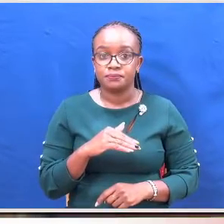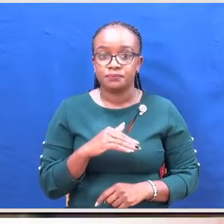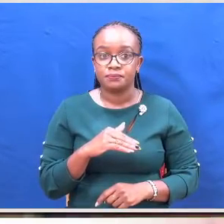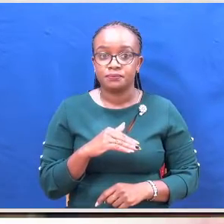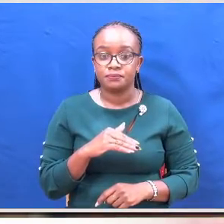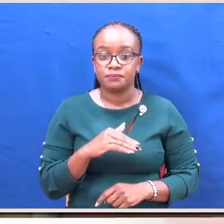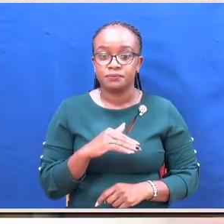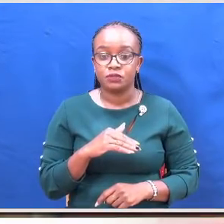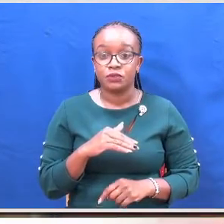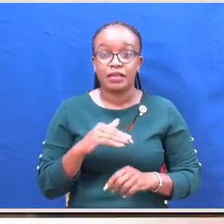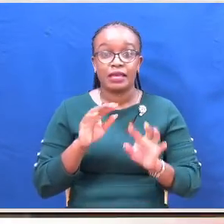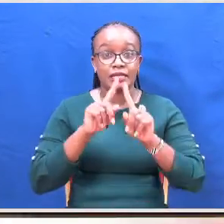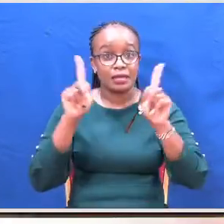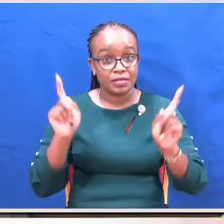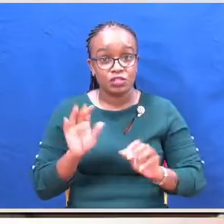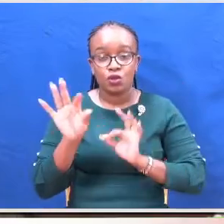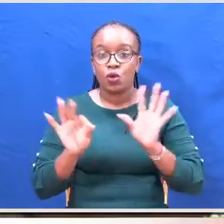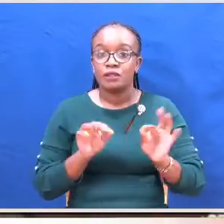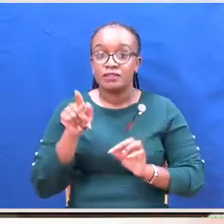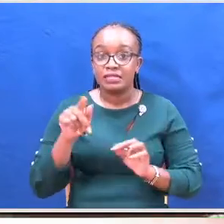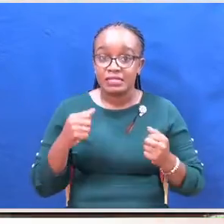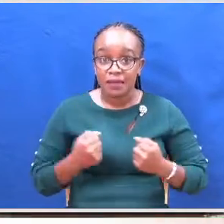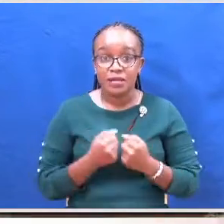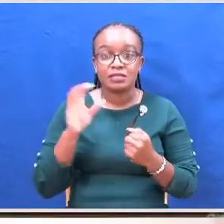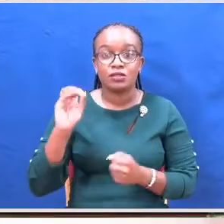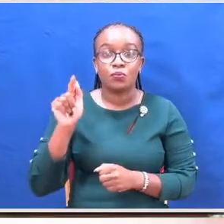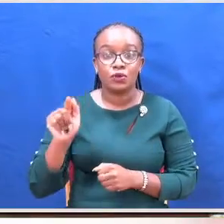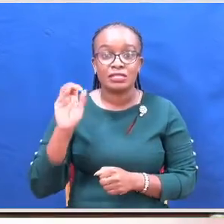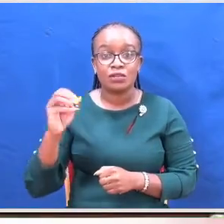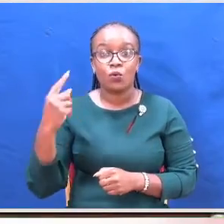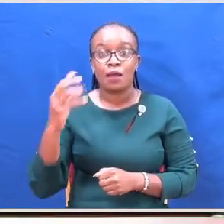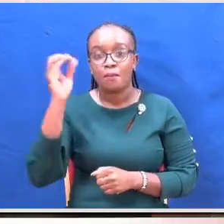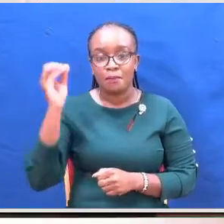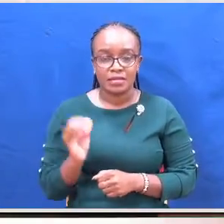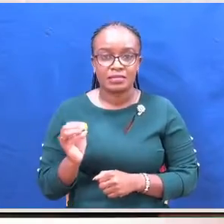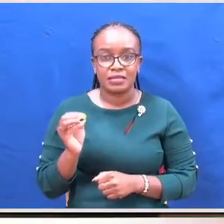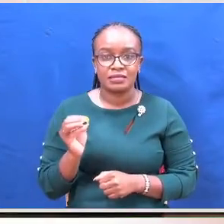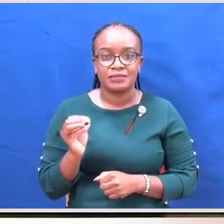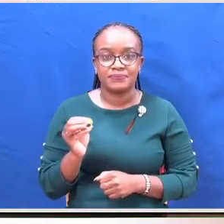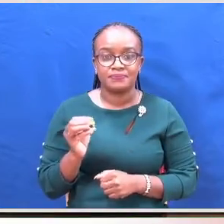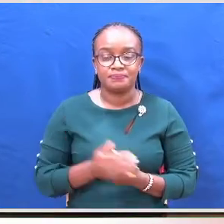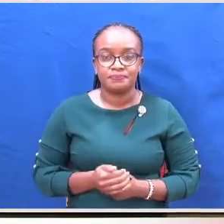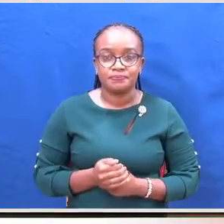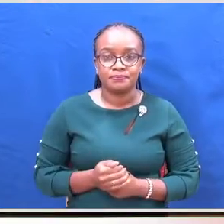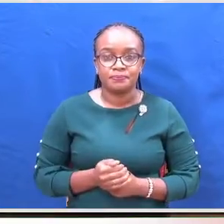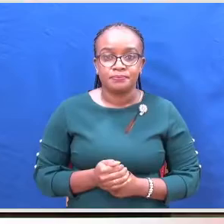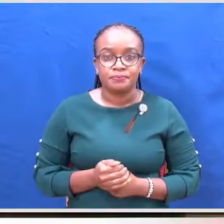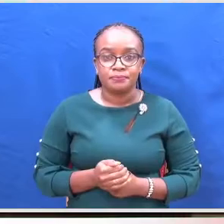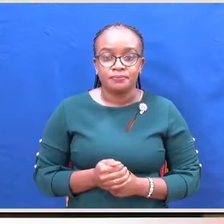about 0.001%. The annoying thing is that it is taking quite a bit of our time.